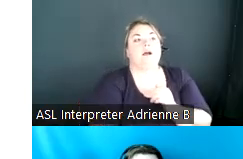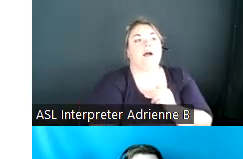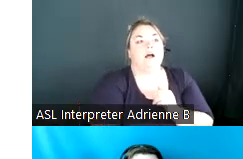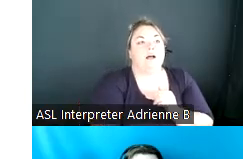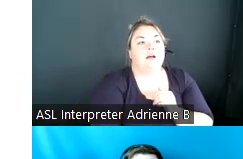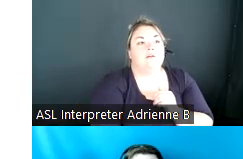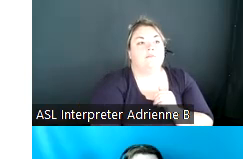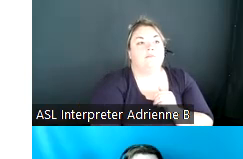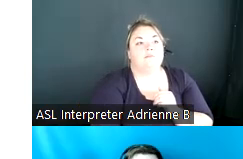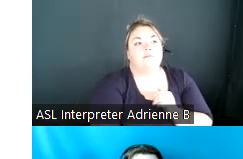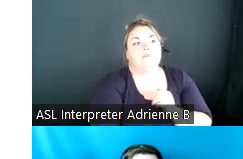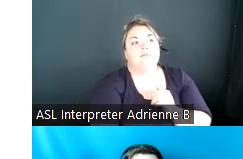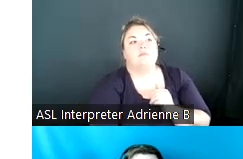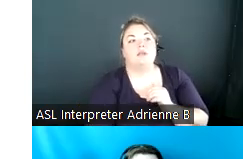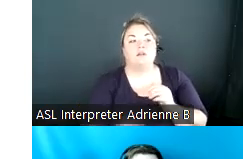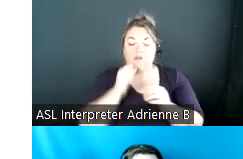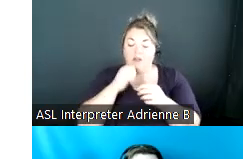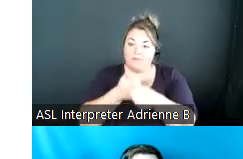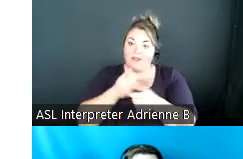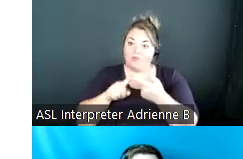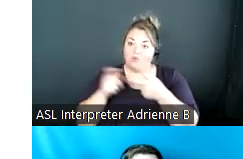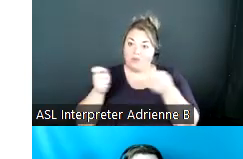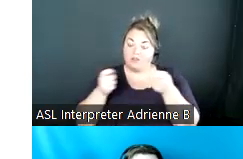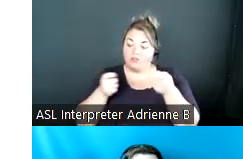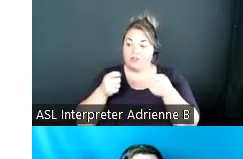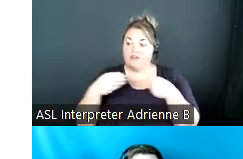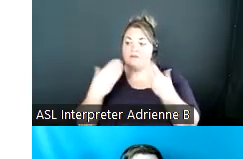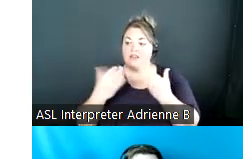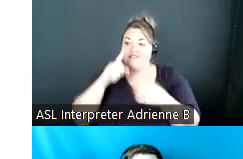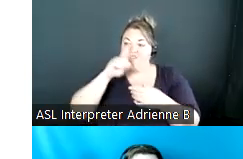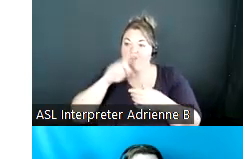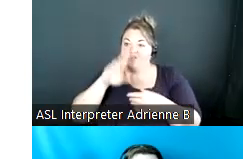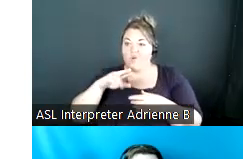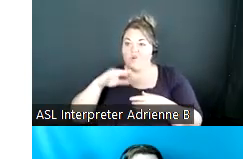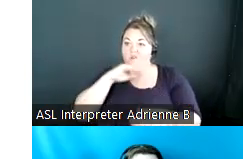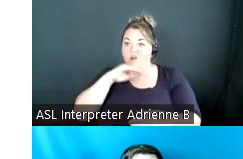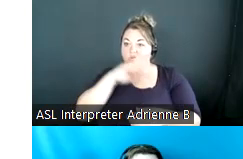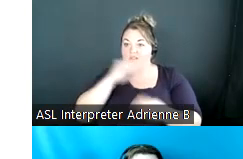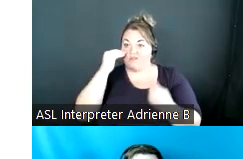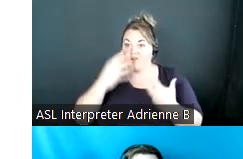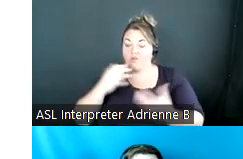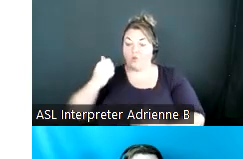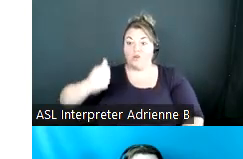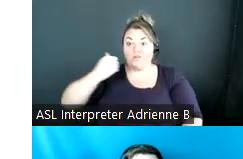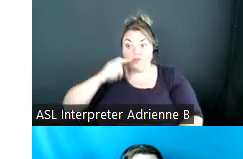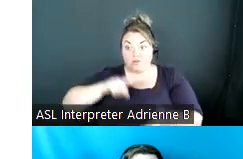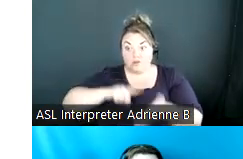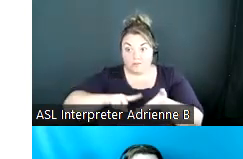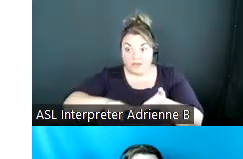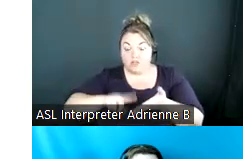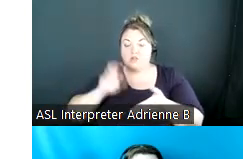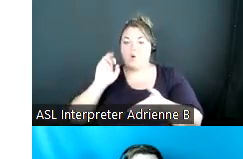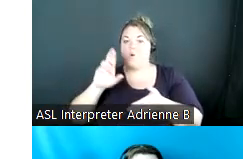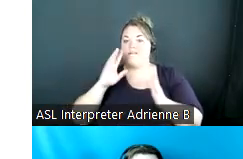these regulations, submitting false or fraudulent information, refusal of inspection, or failure to complete a plan